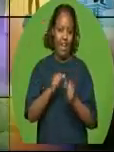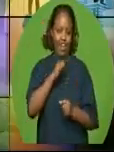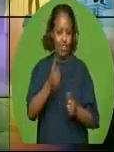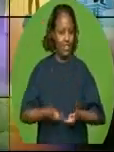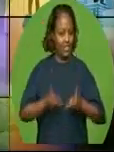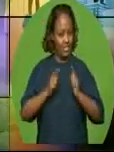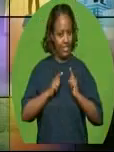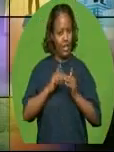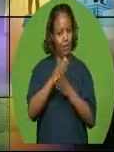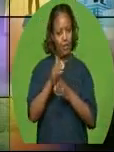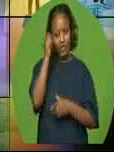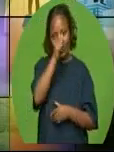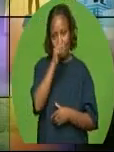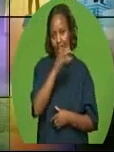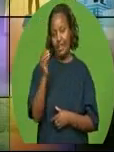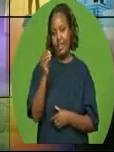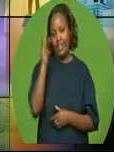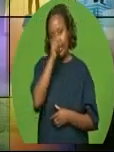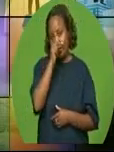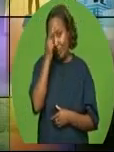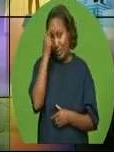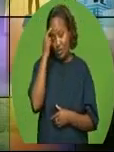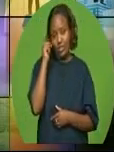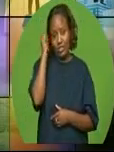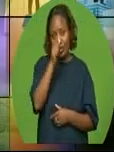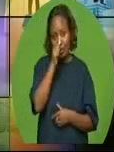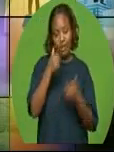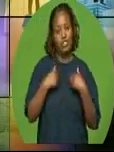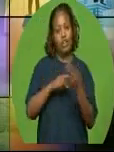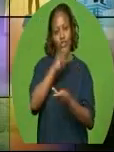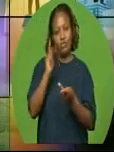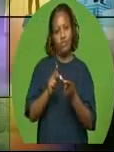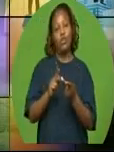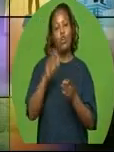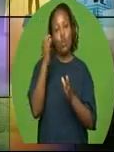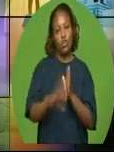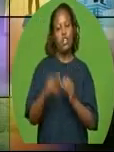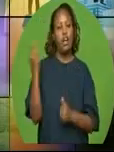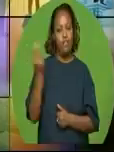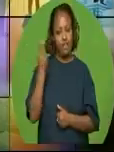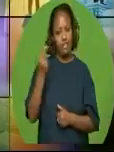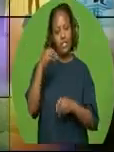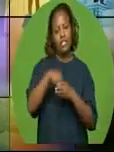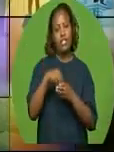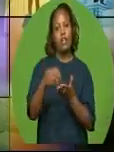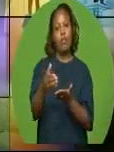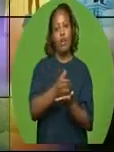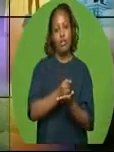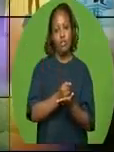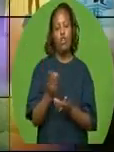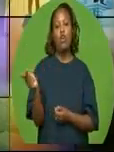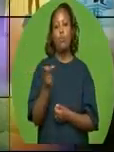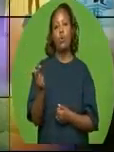exist between Ethiopia and Kenya because Ethiopia has an absolute cost advantage in